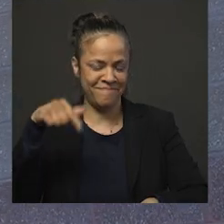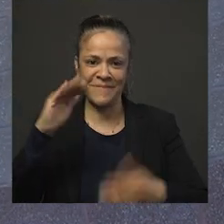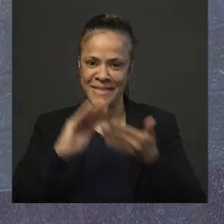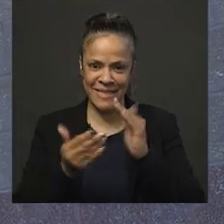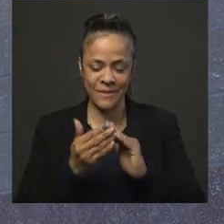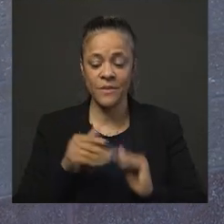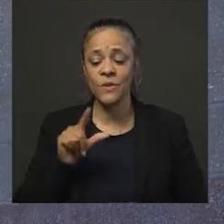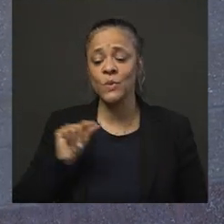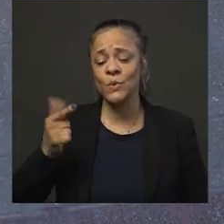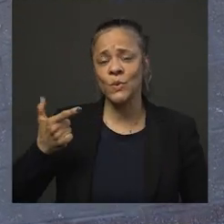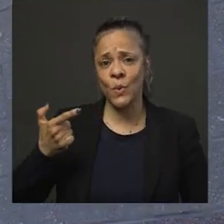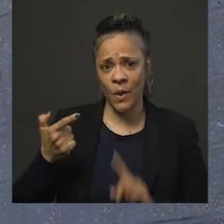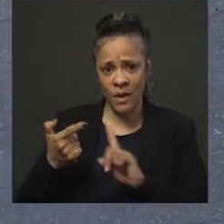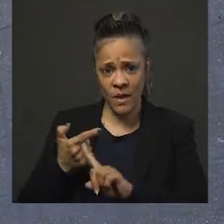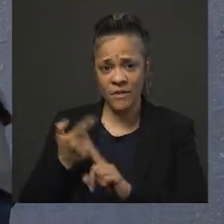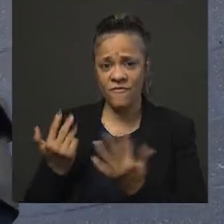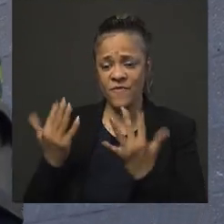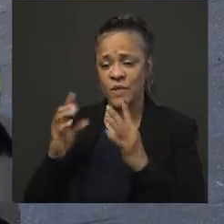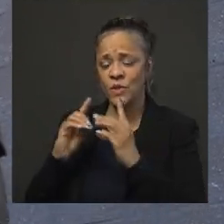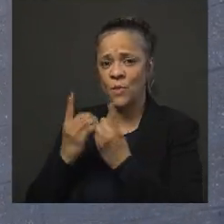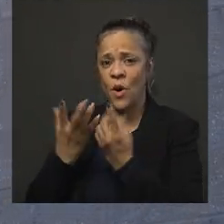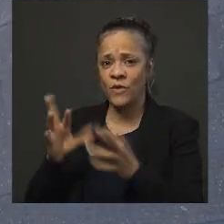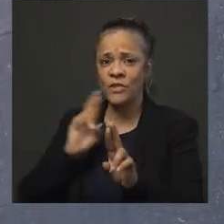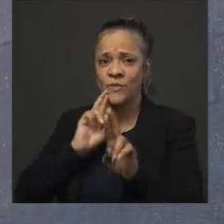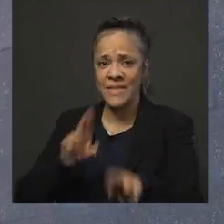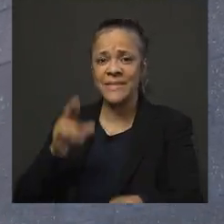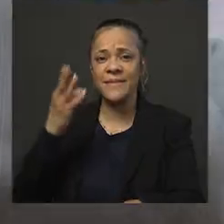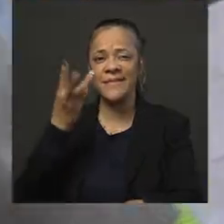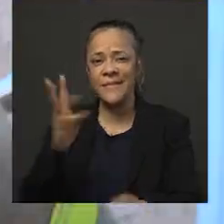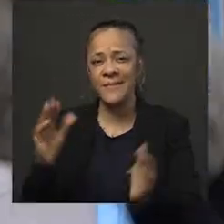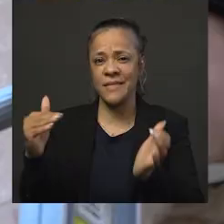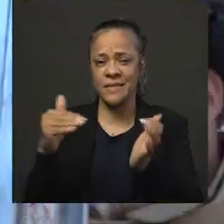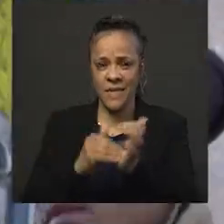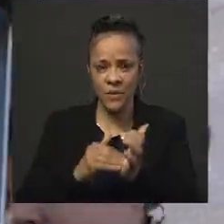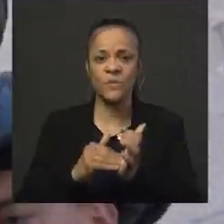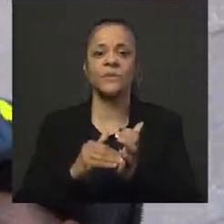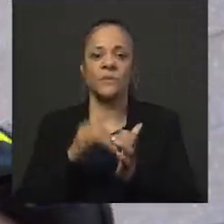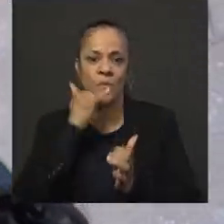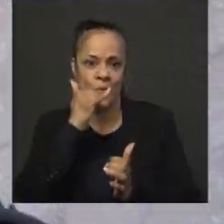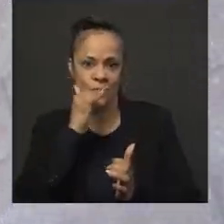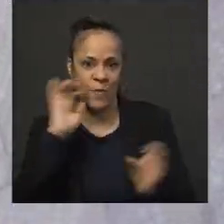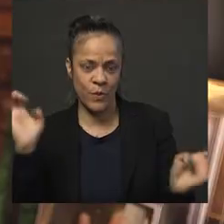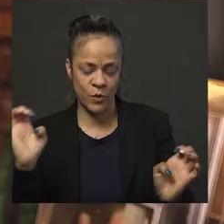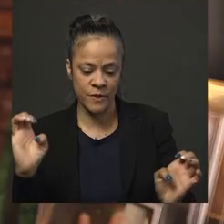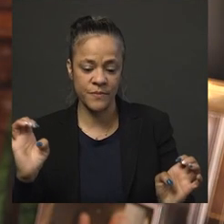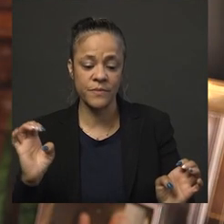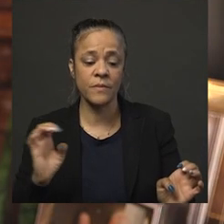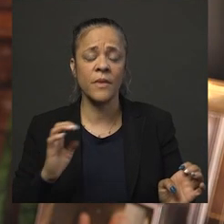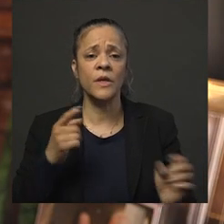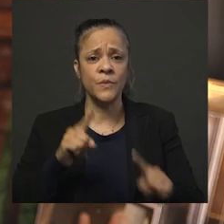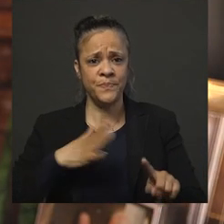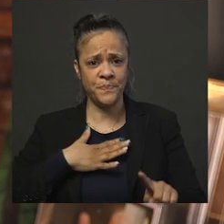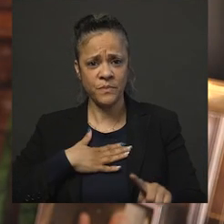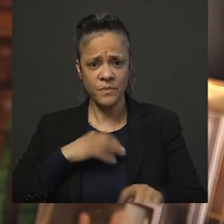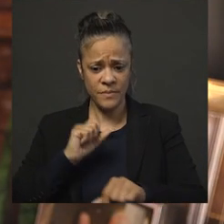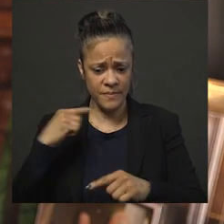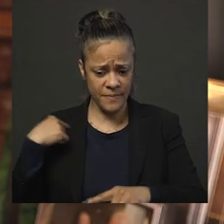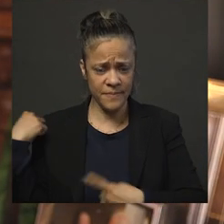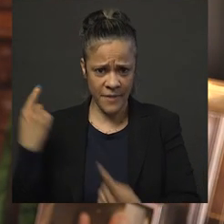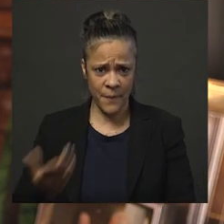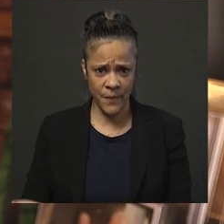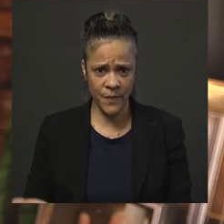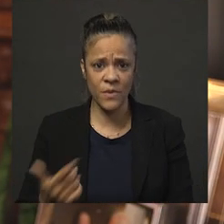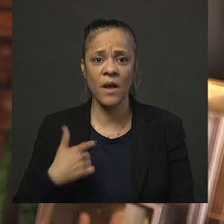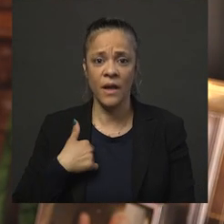over 16,000 calls for emergency service. During my tenure, we brought the fire department up to adequate staffing levels in order to